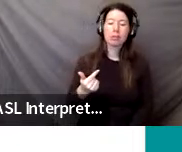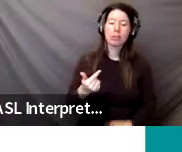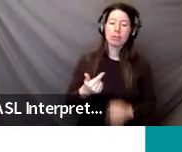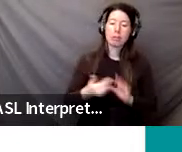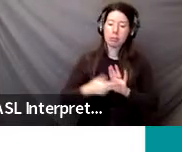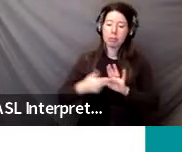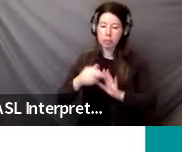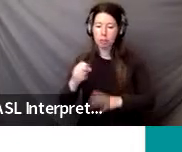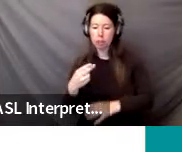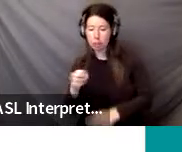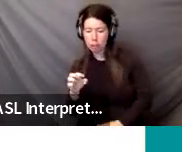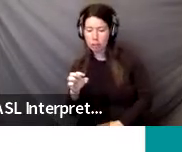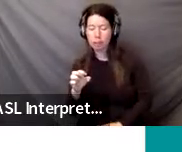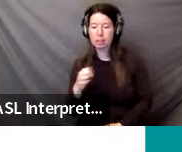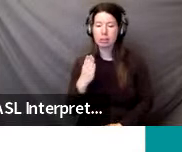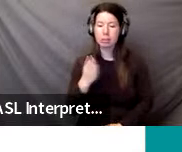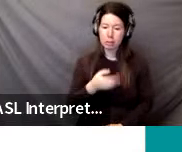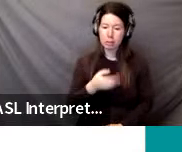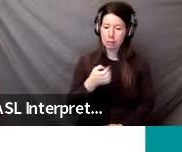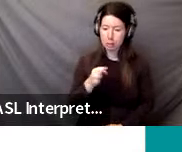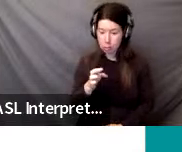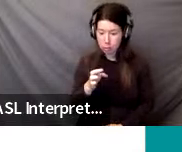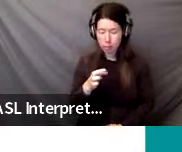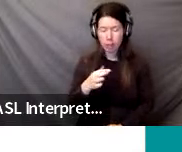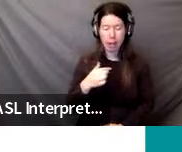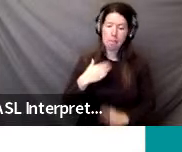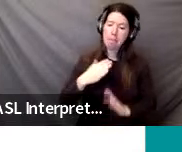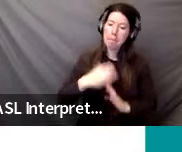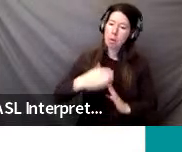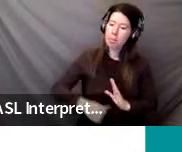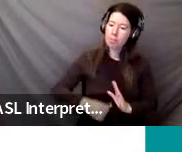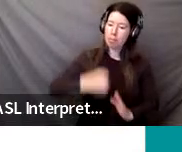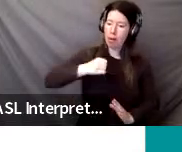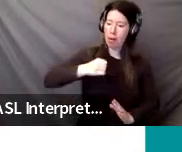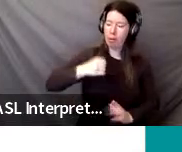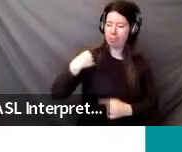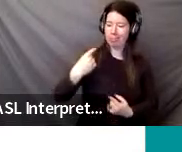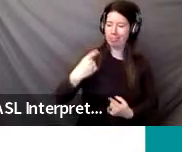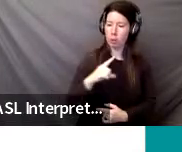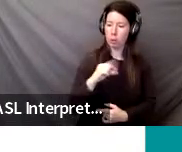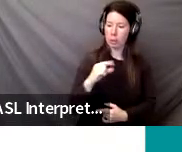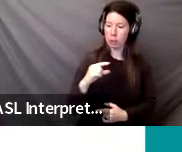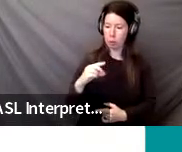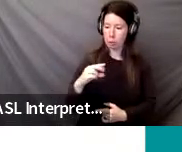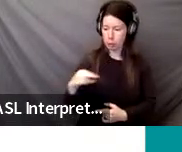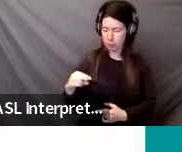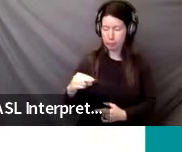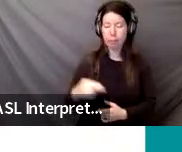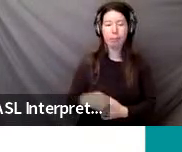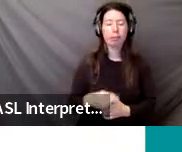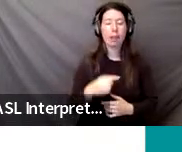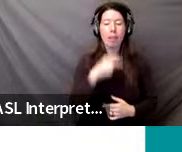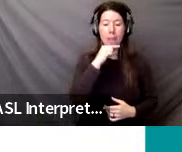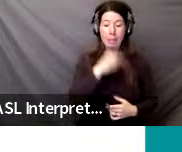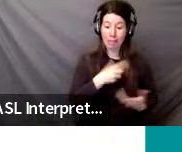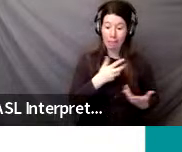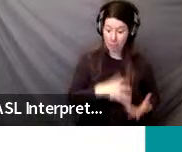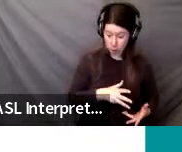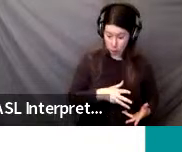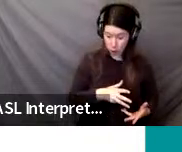she, her. And what I'm most proud of in 2022 is that the day after Thanksgiving, we welcomed our